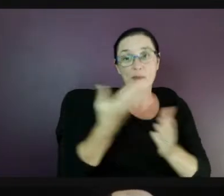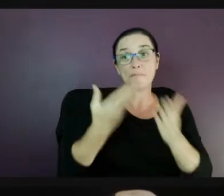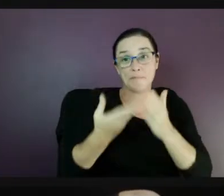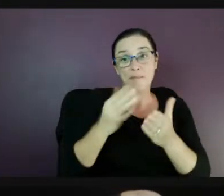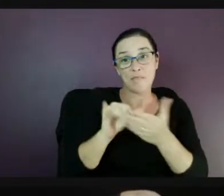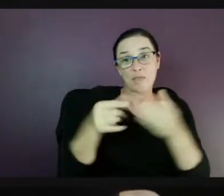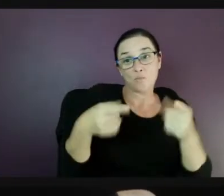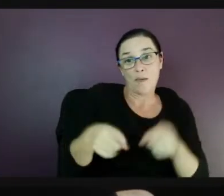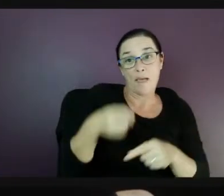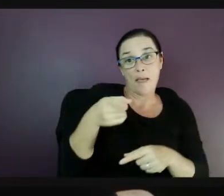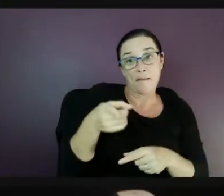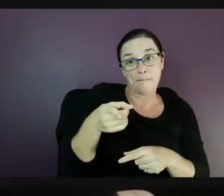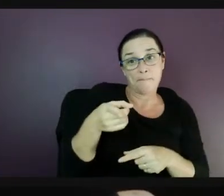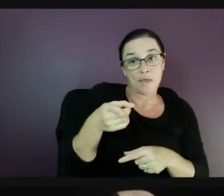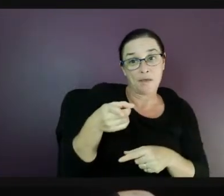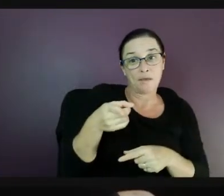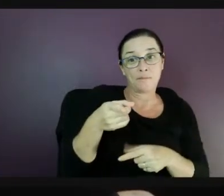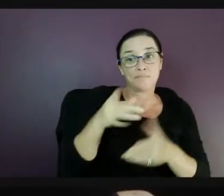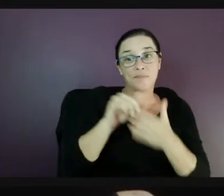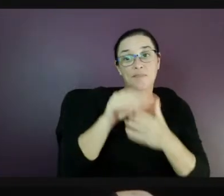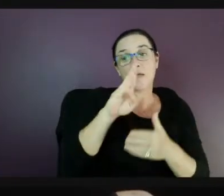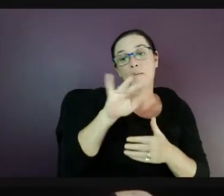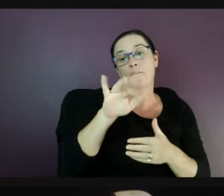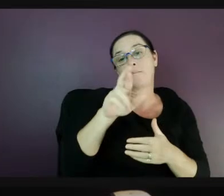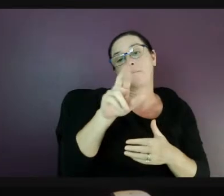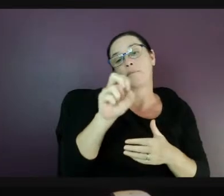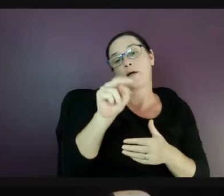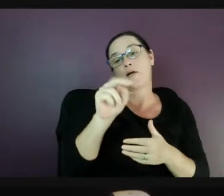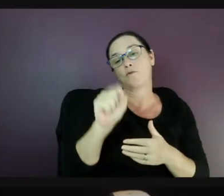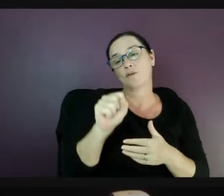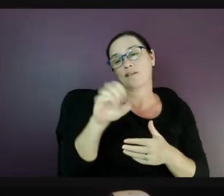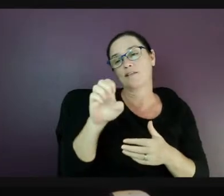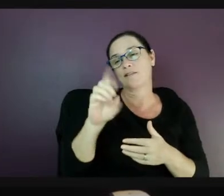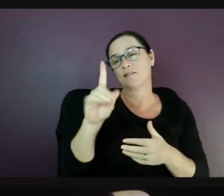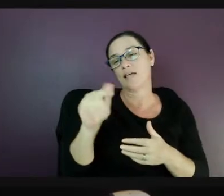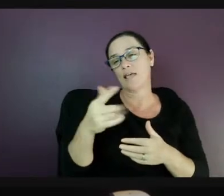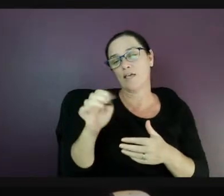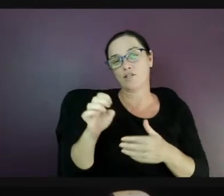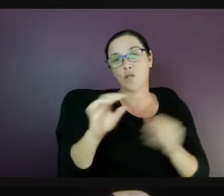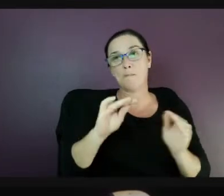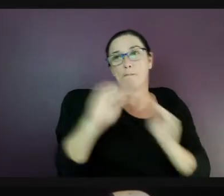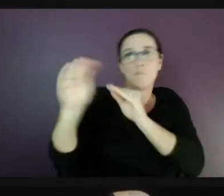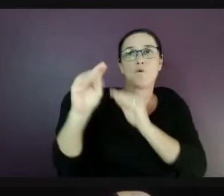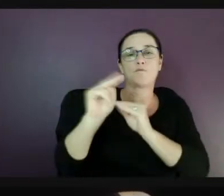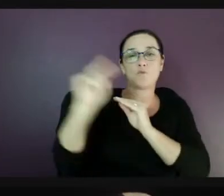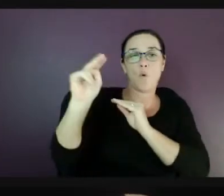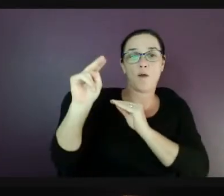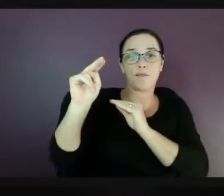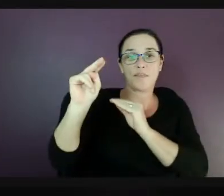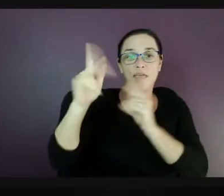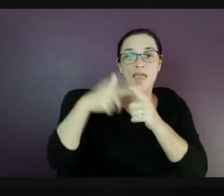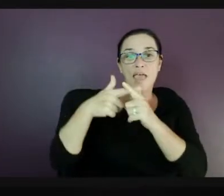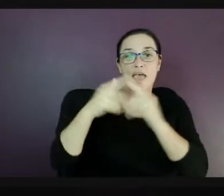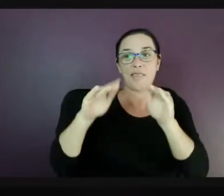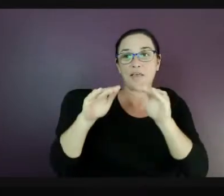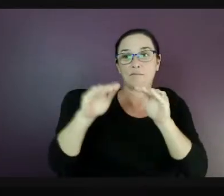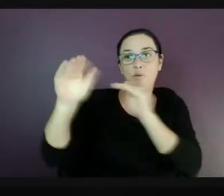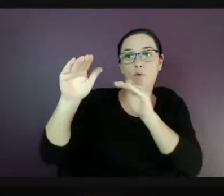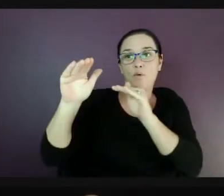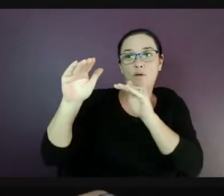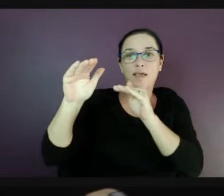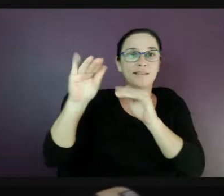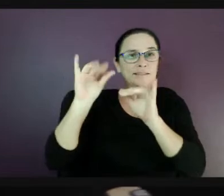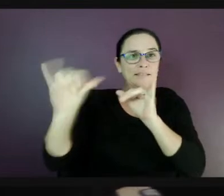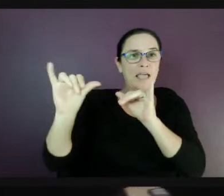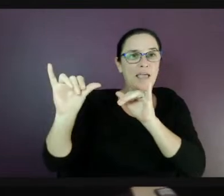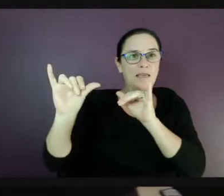This Byron's Ledge block got pushed to the north and stayed offset, stayed pushed that way.